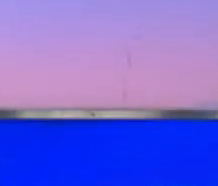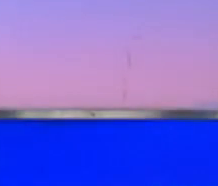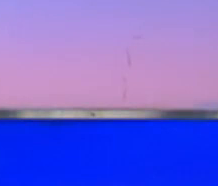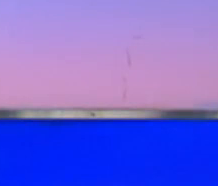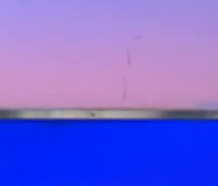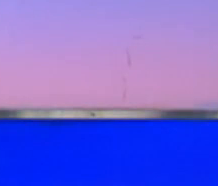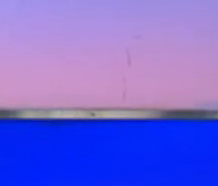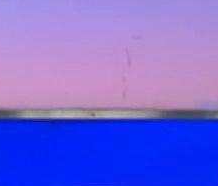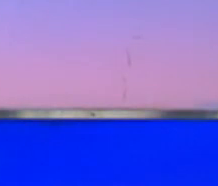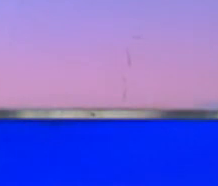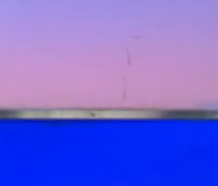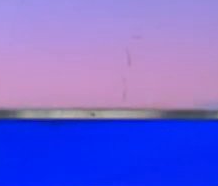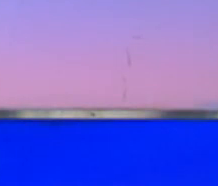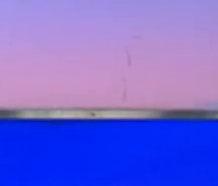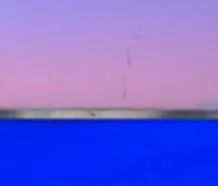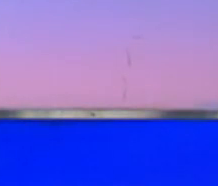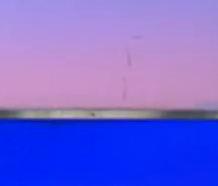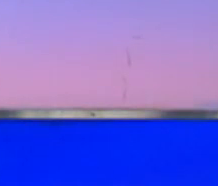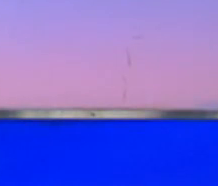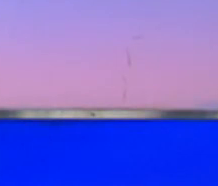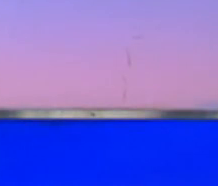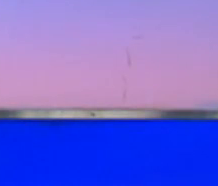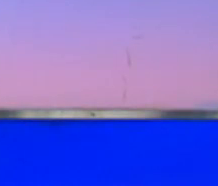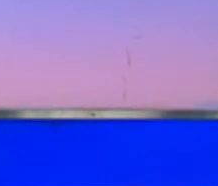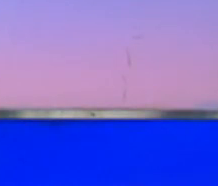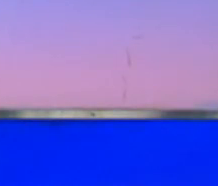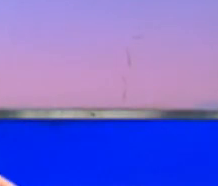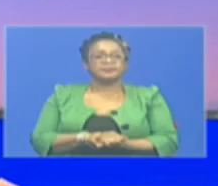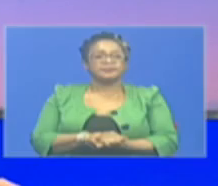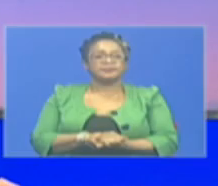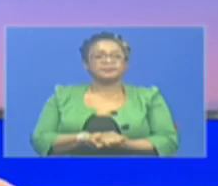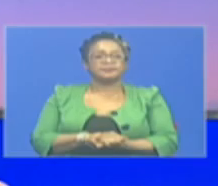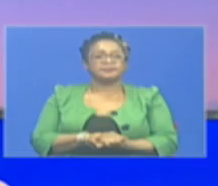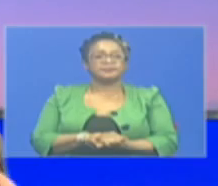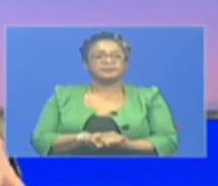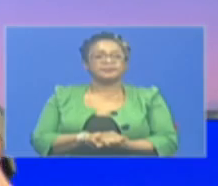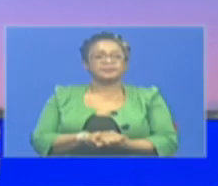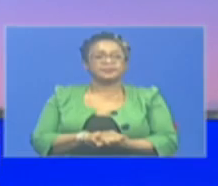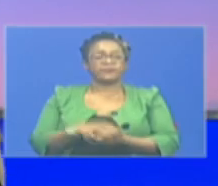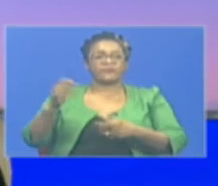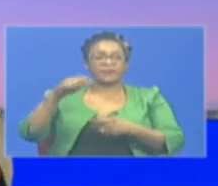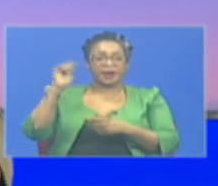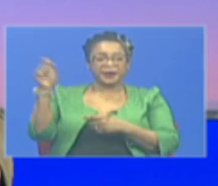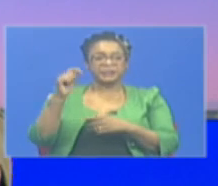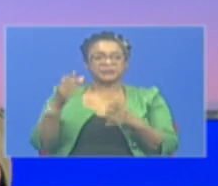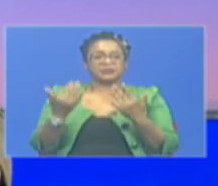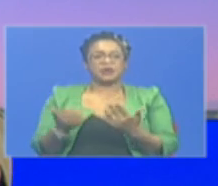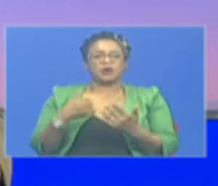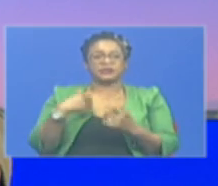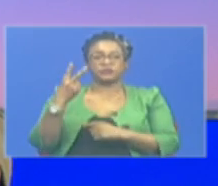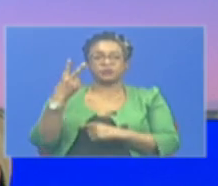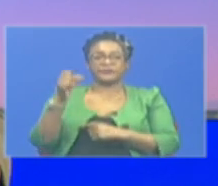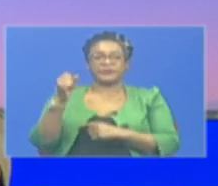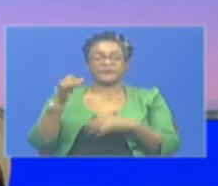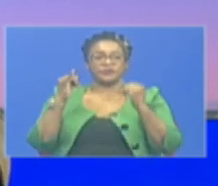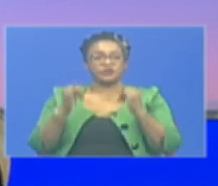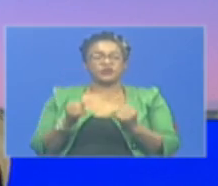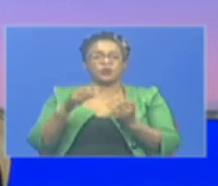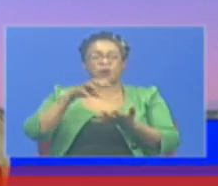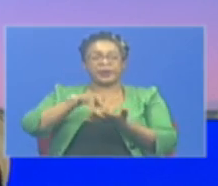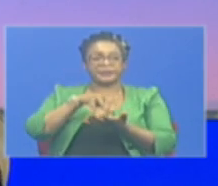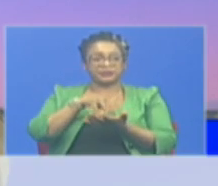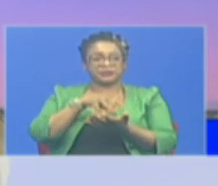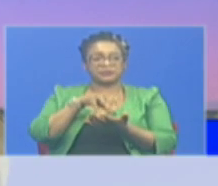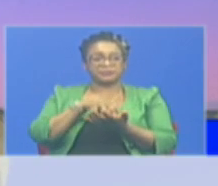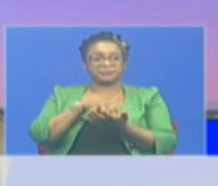Joining us tonight in sign language interpretation is Flora Atieno. Now, Kenya has recorded 25 new coronavirus cases in